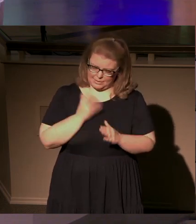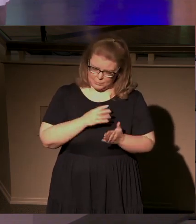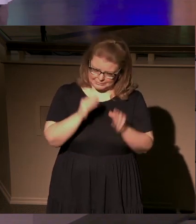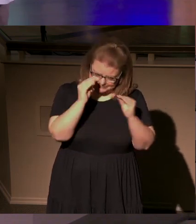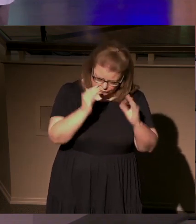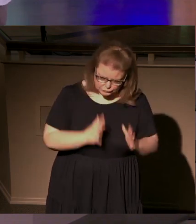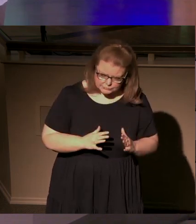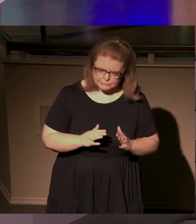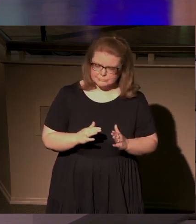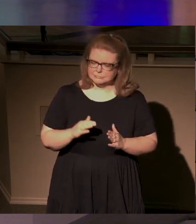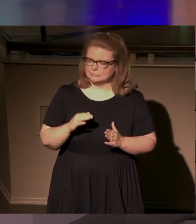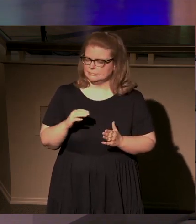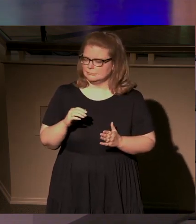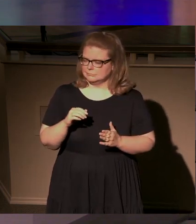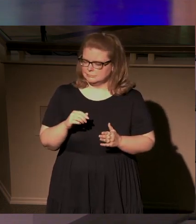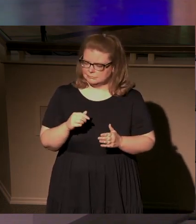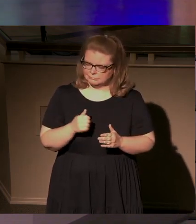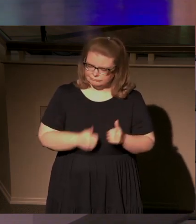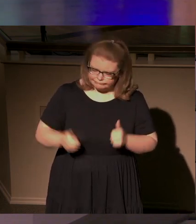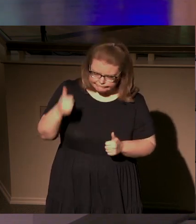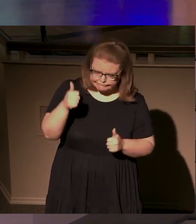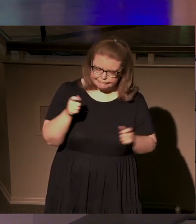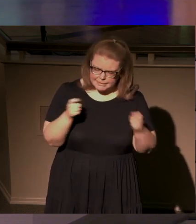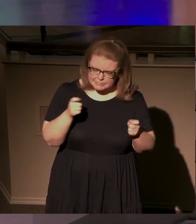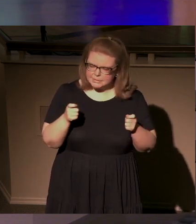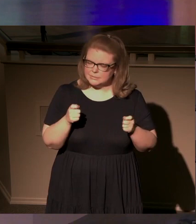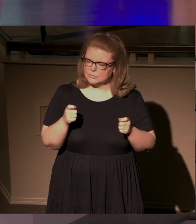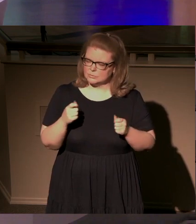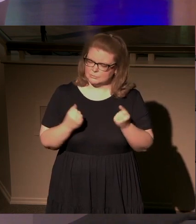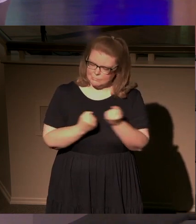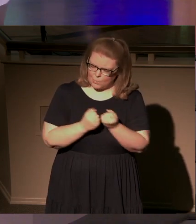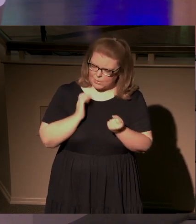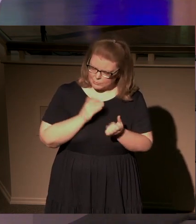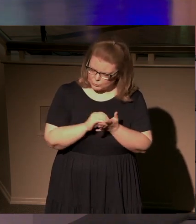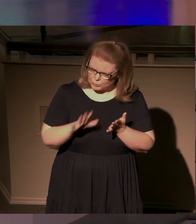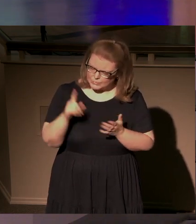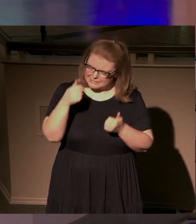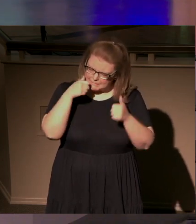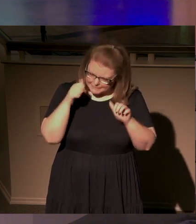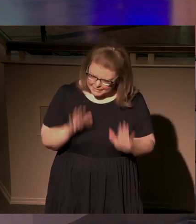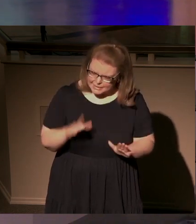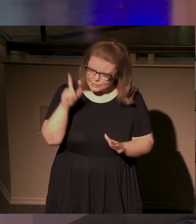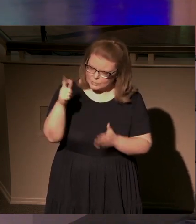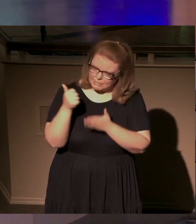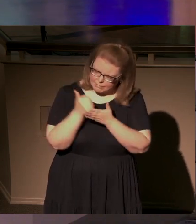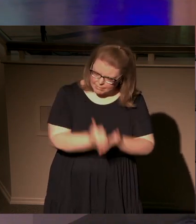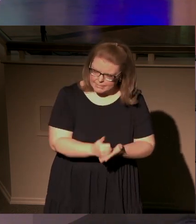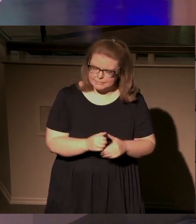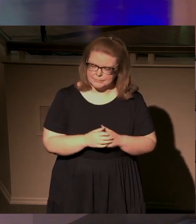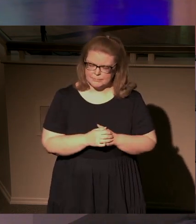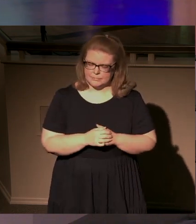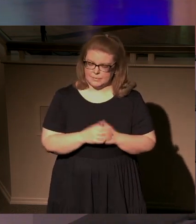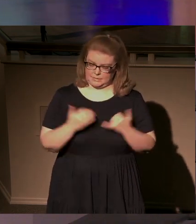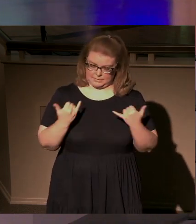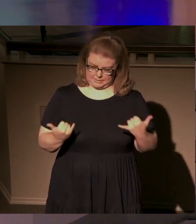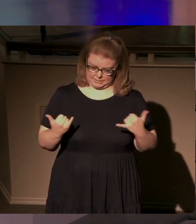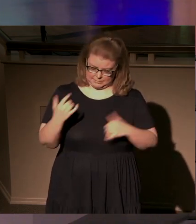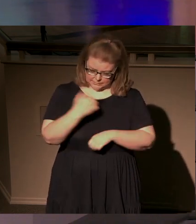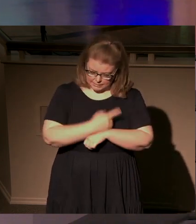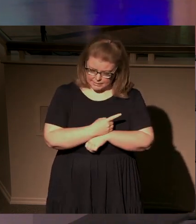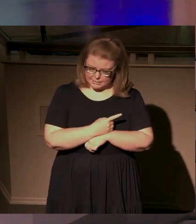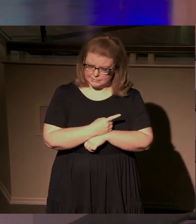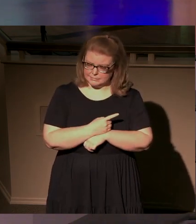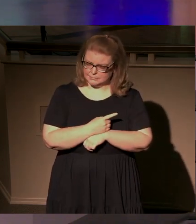are supporting our teachers. And Lord, we ask for your blessings on them and for your help for them. And Lord, that these days and this